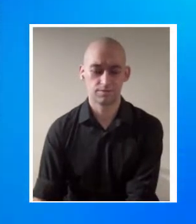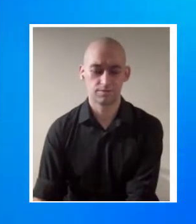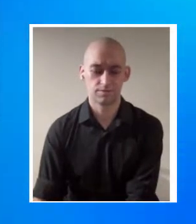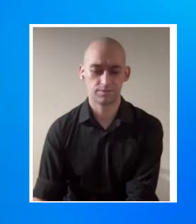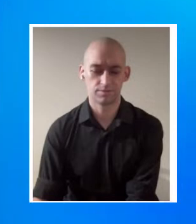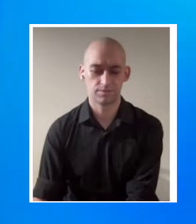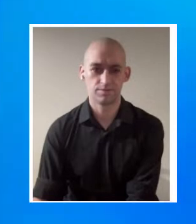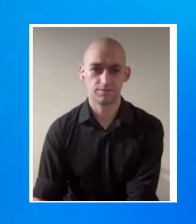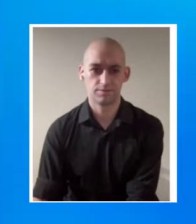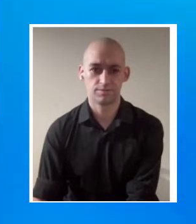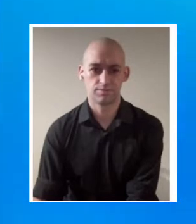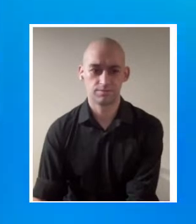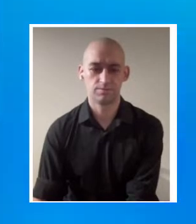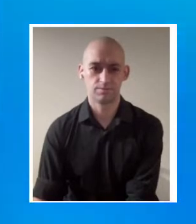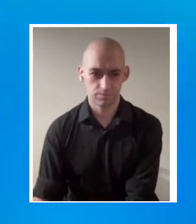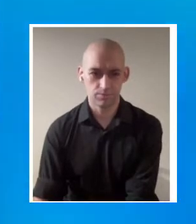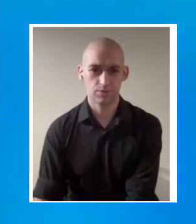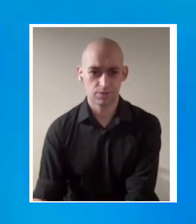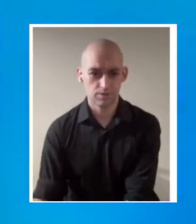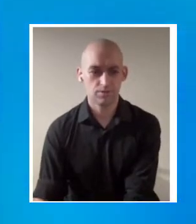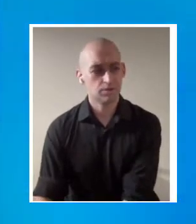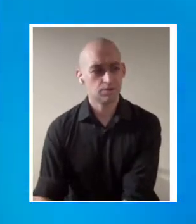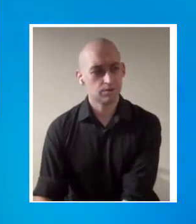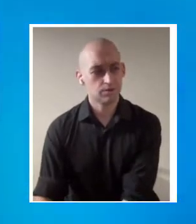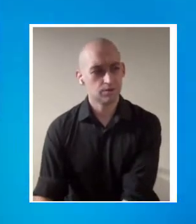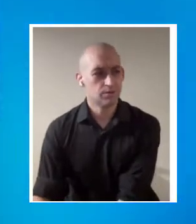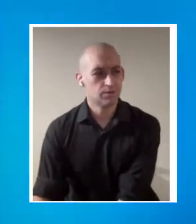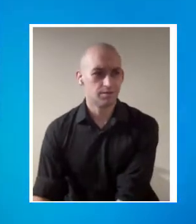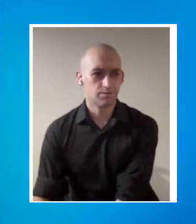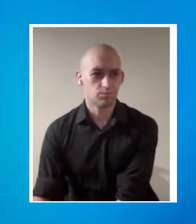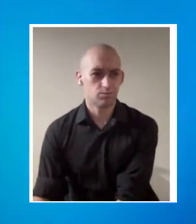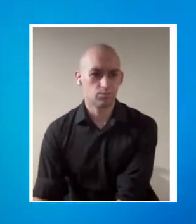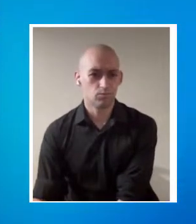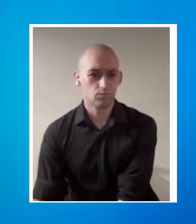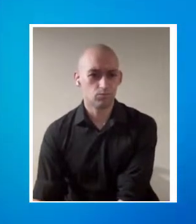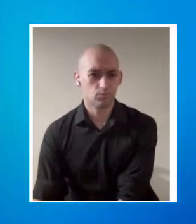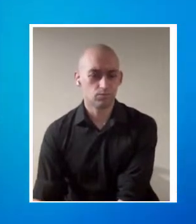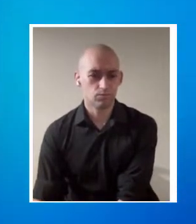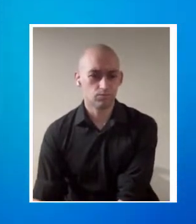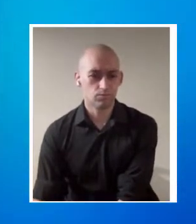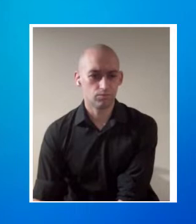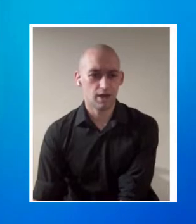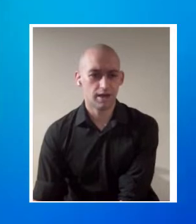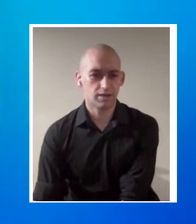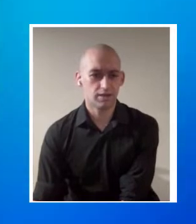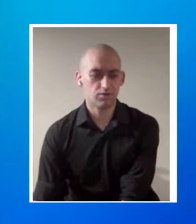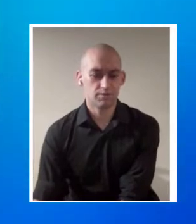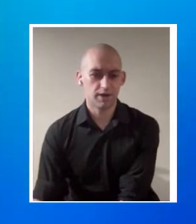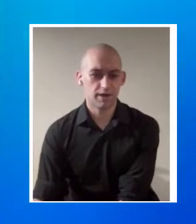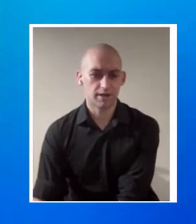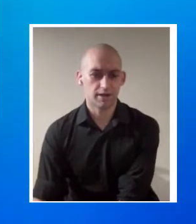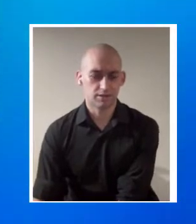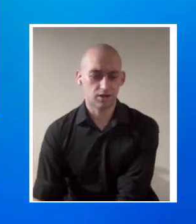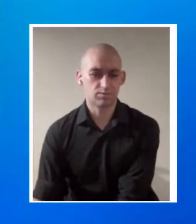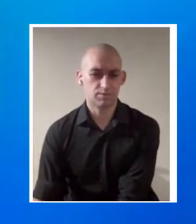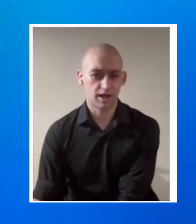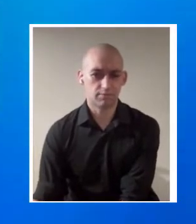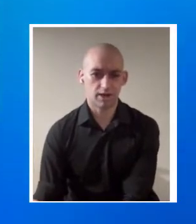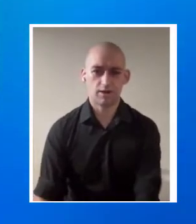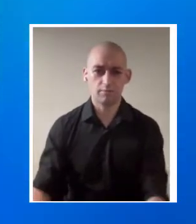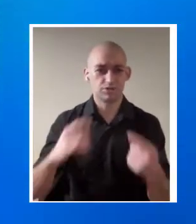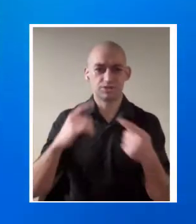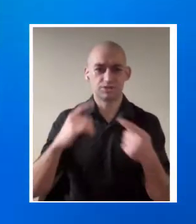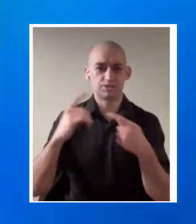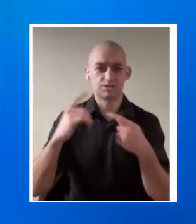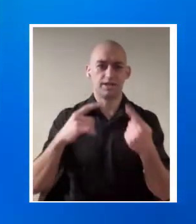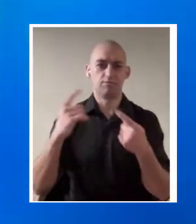check with you specifically to see if you had any feedback about the portion. Yeah, I can give you feedback as it comes, but